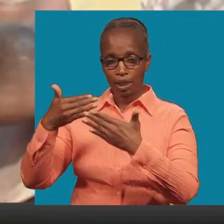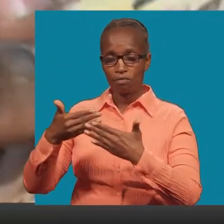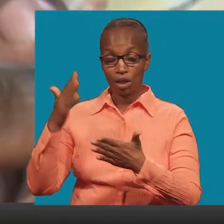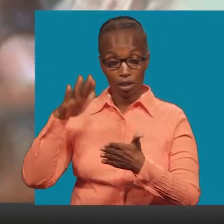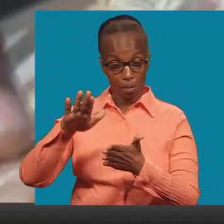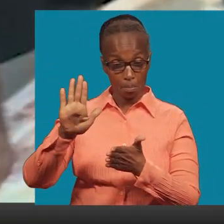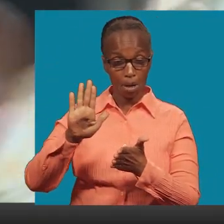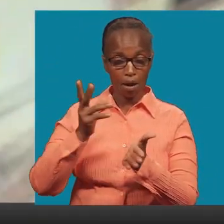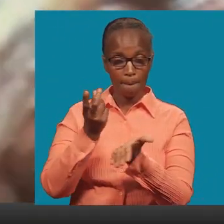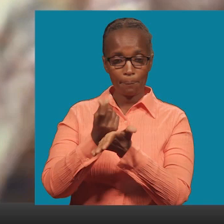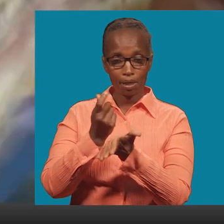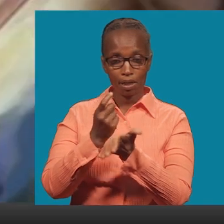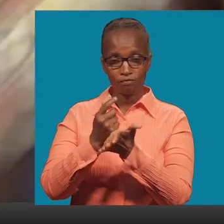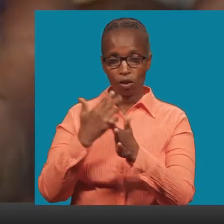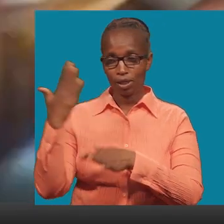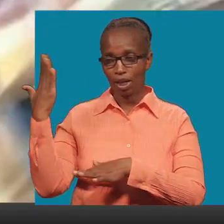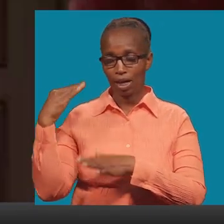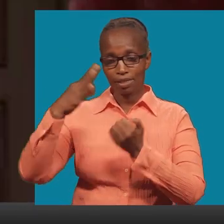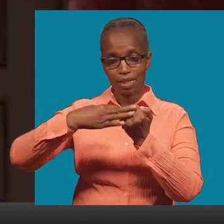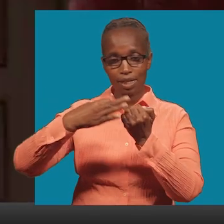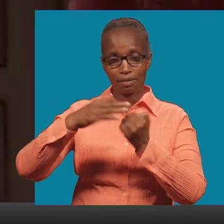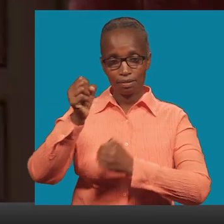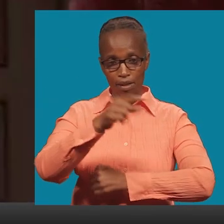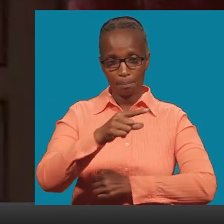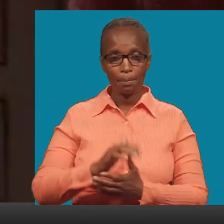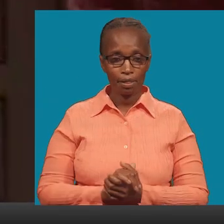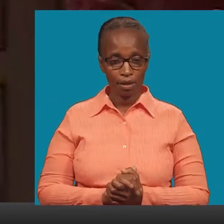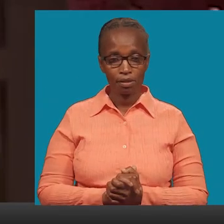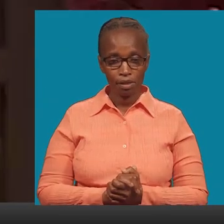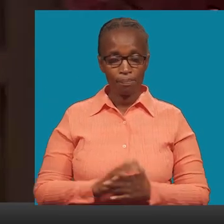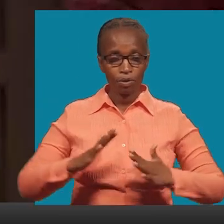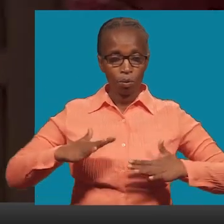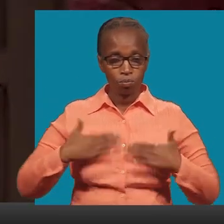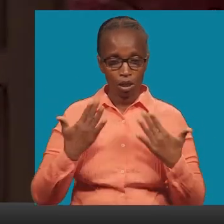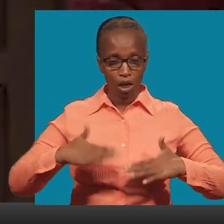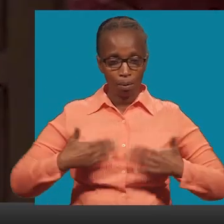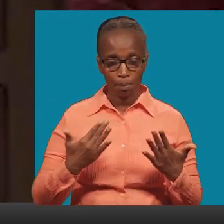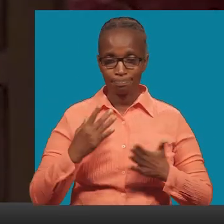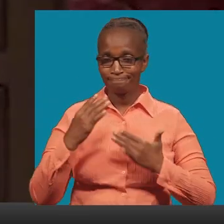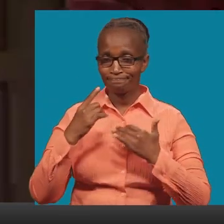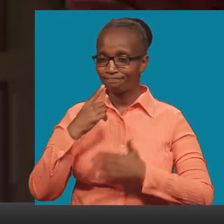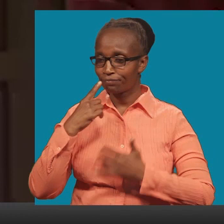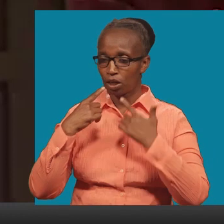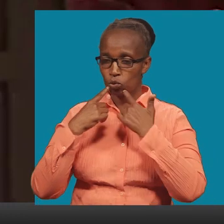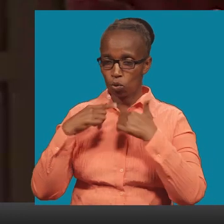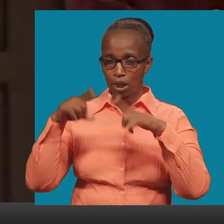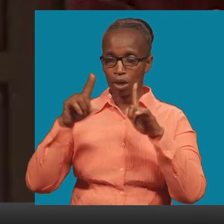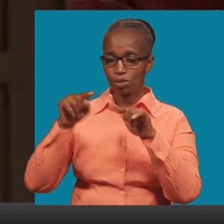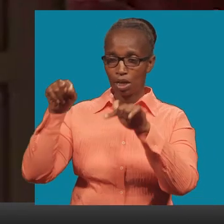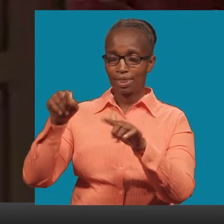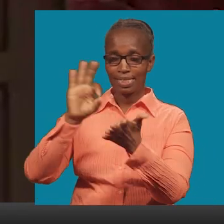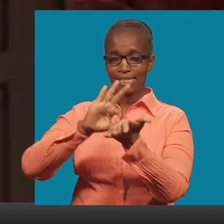INUA JAMII kwa zaidi ya miezi minane. And we are happy to say that those funds are now